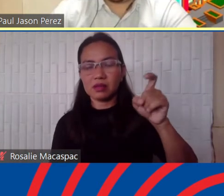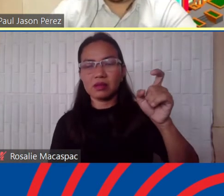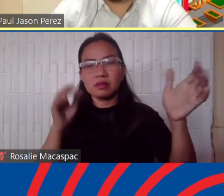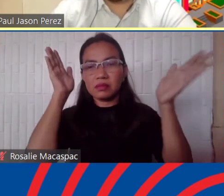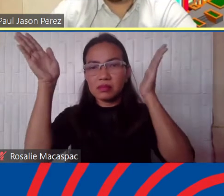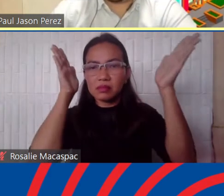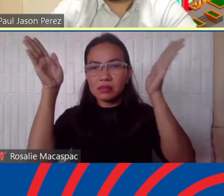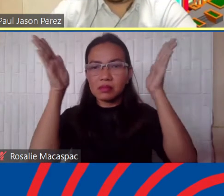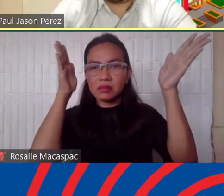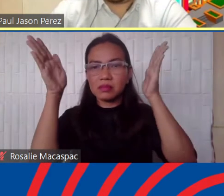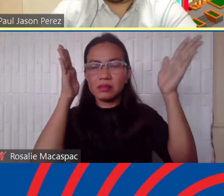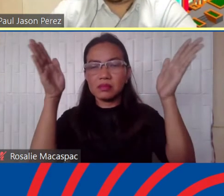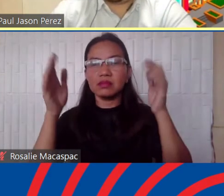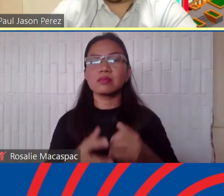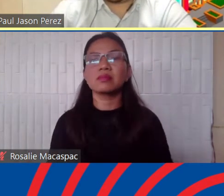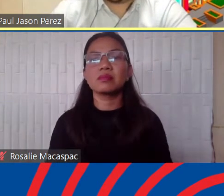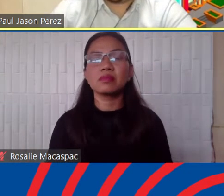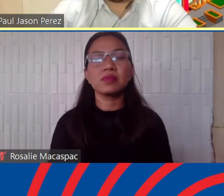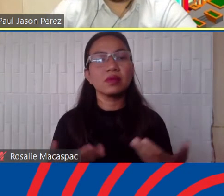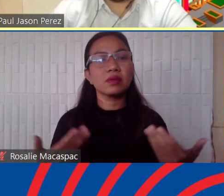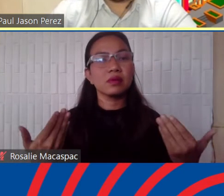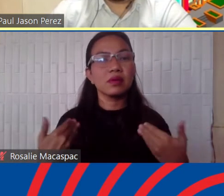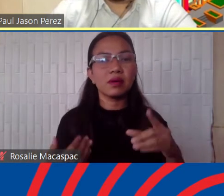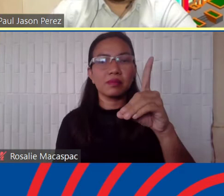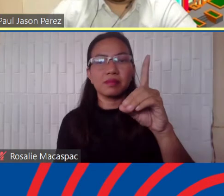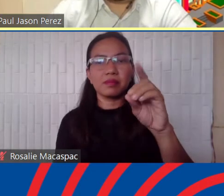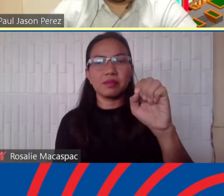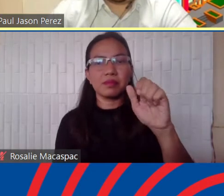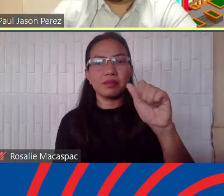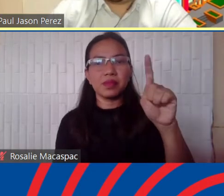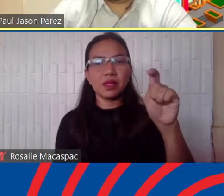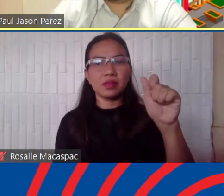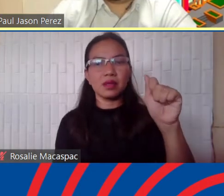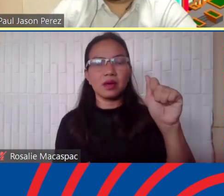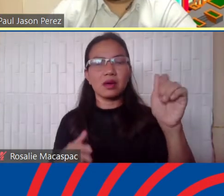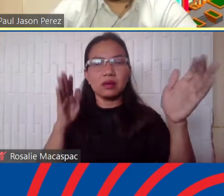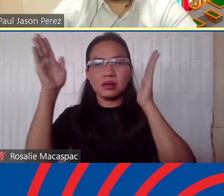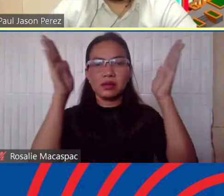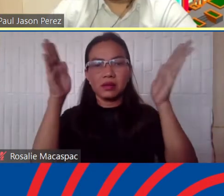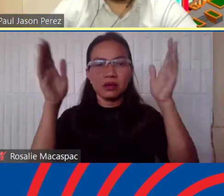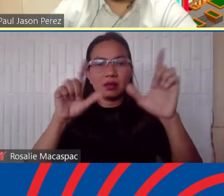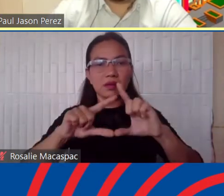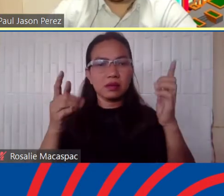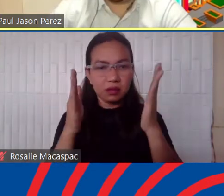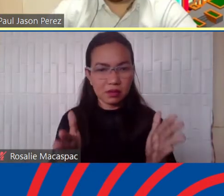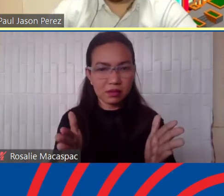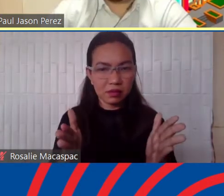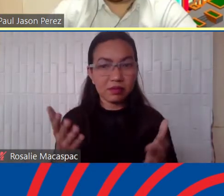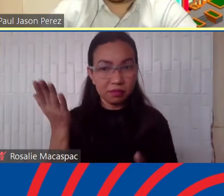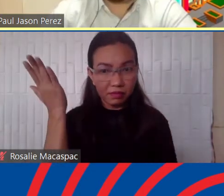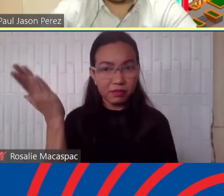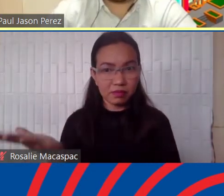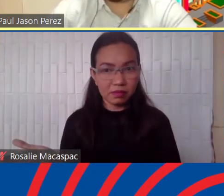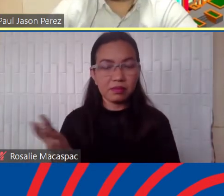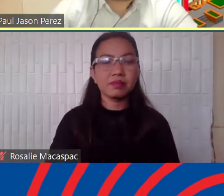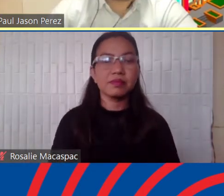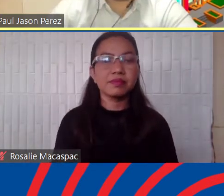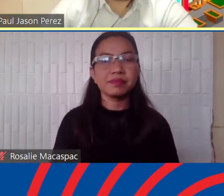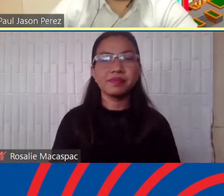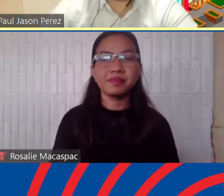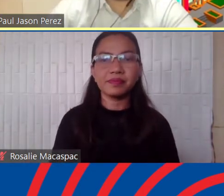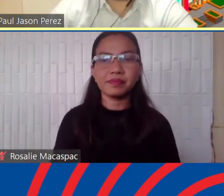can see, they have a data services librarian within their library, so Johns Hopkins.